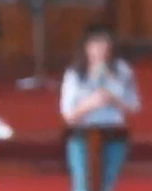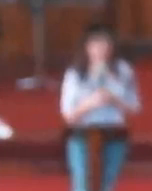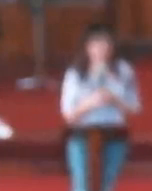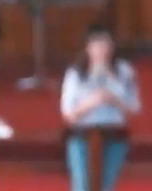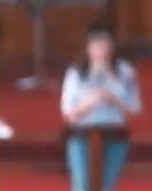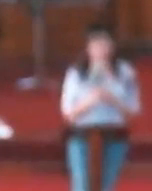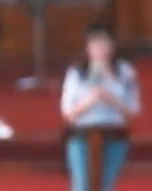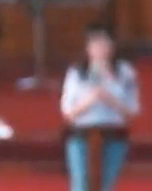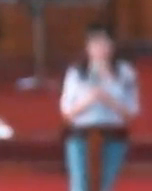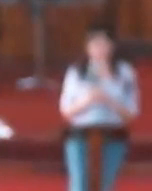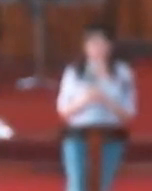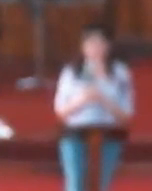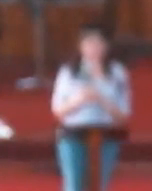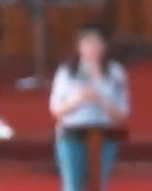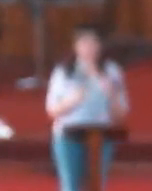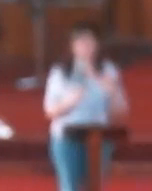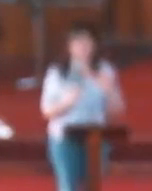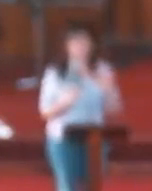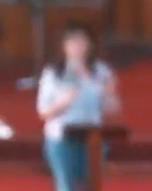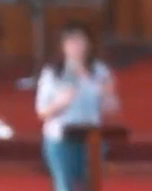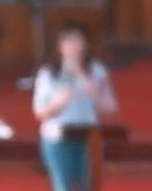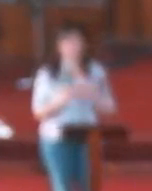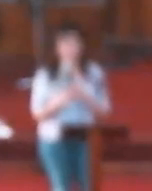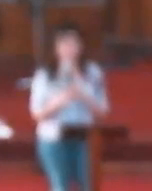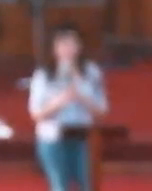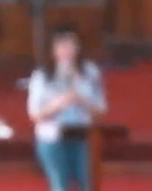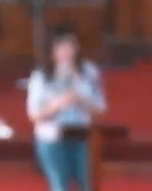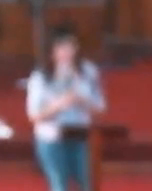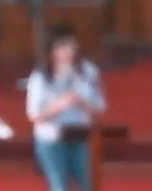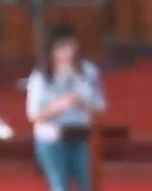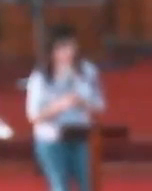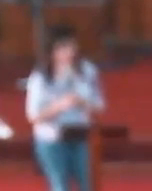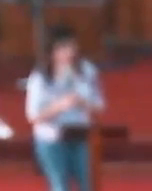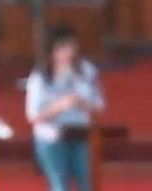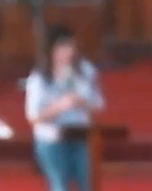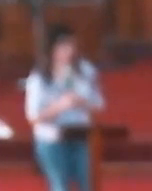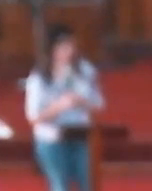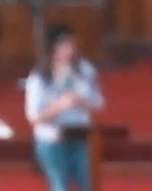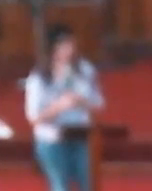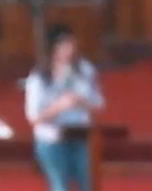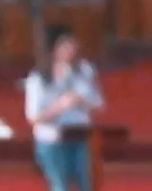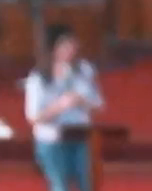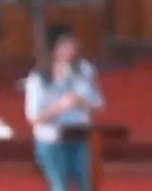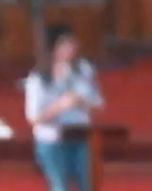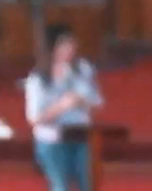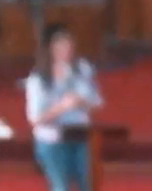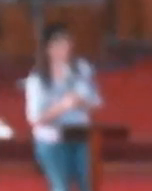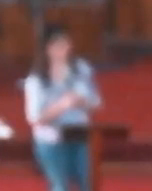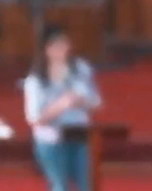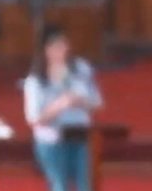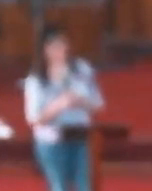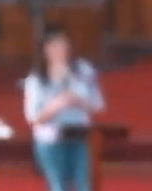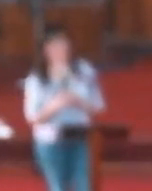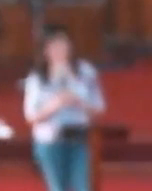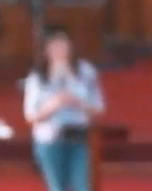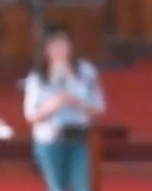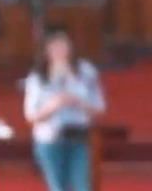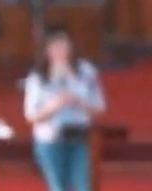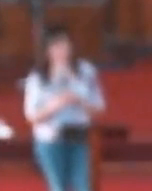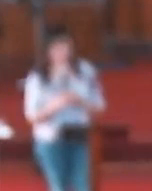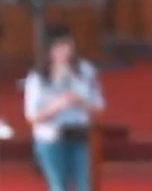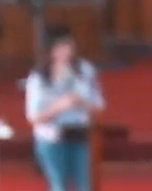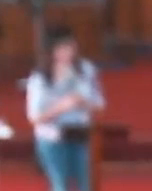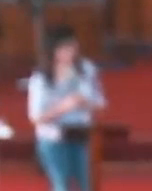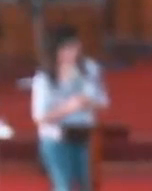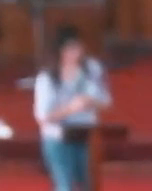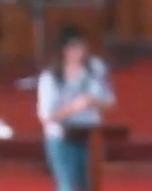propio futuro. Is it speaking about that we prophesize our own future? A ver, mueva la cabeza con ganas. No.